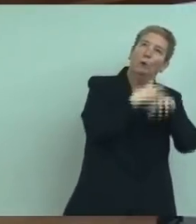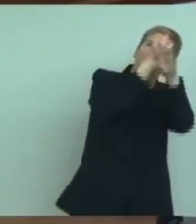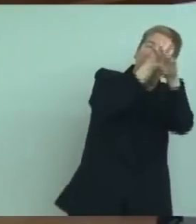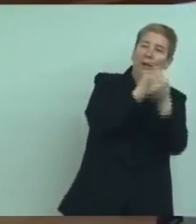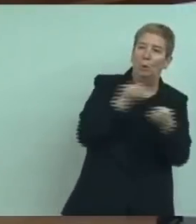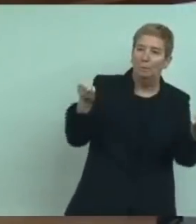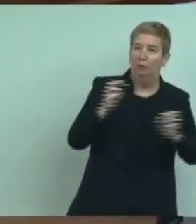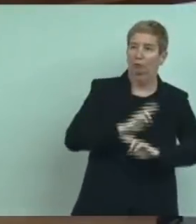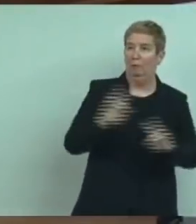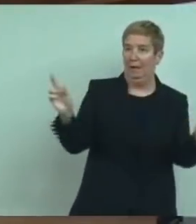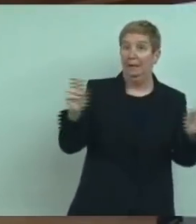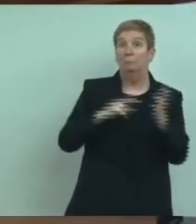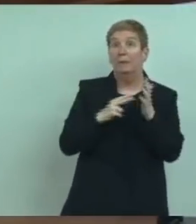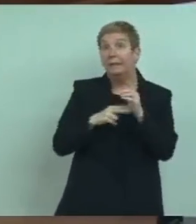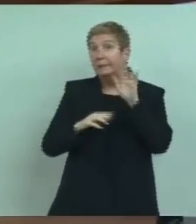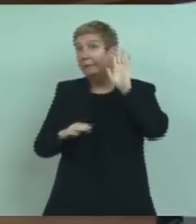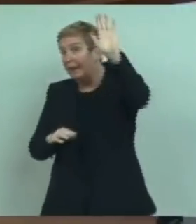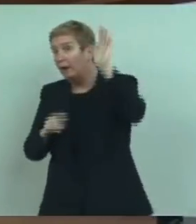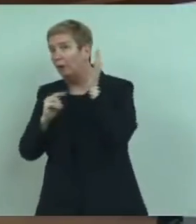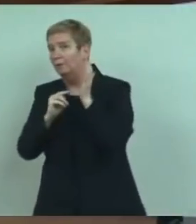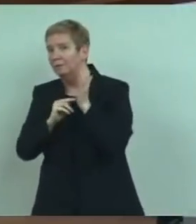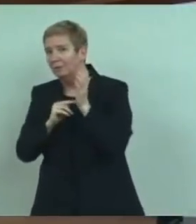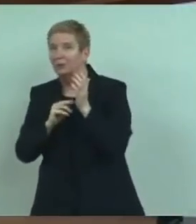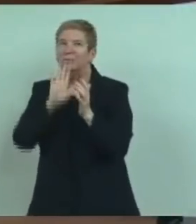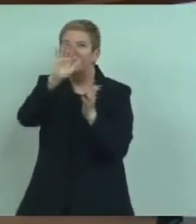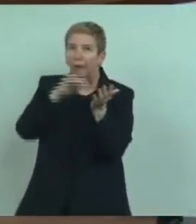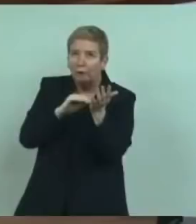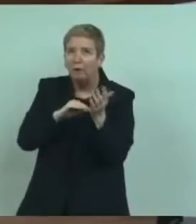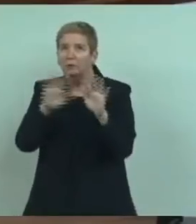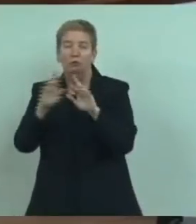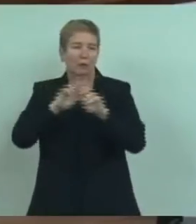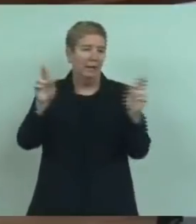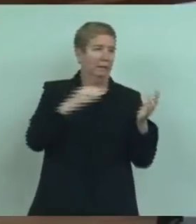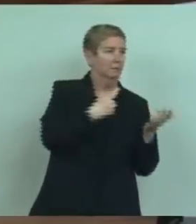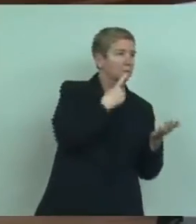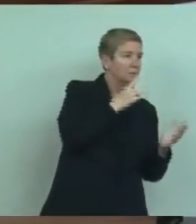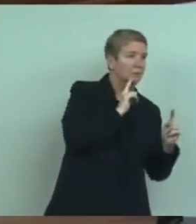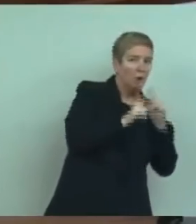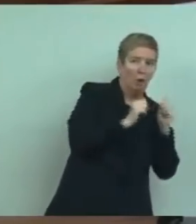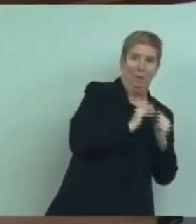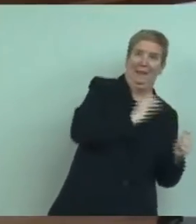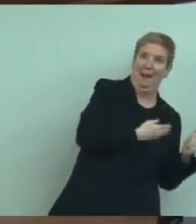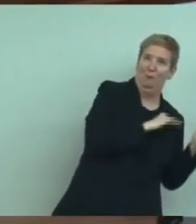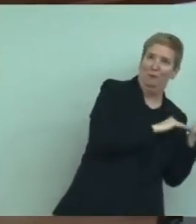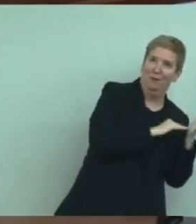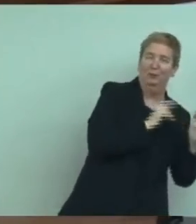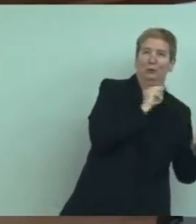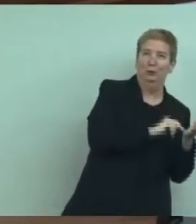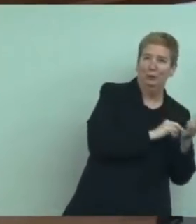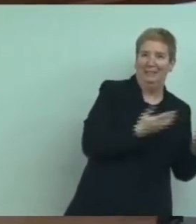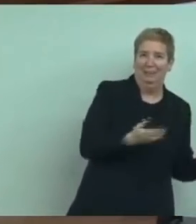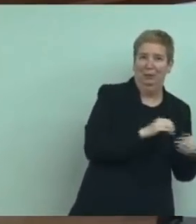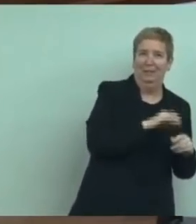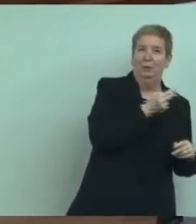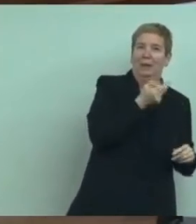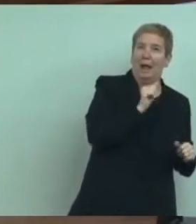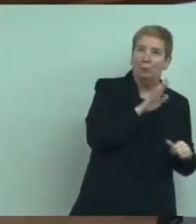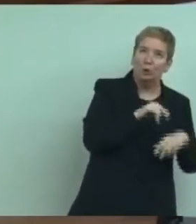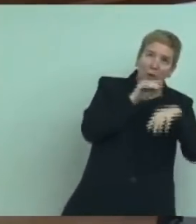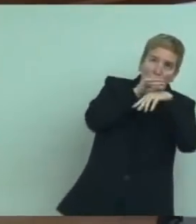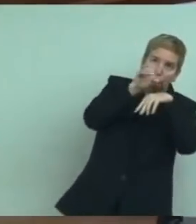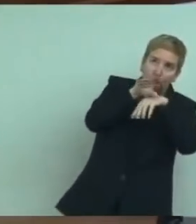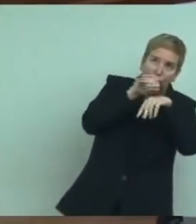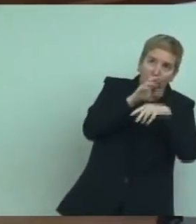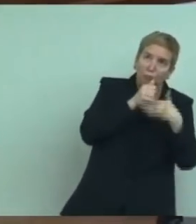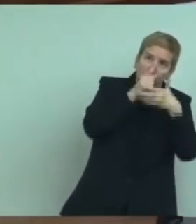doctors, critical care specialists in Albuquerque can provide continuous coaching, advice, consultation